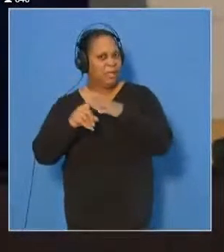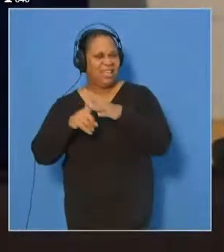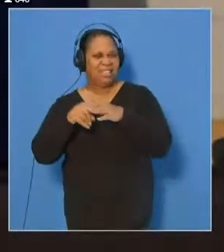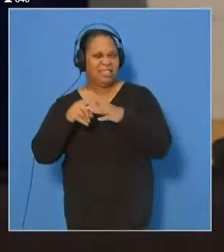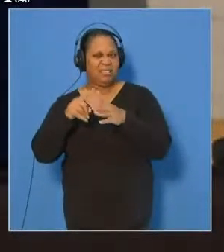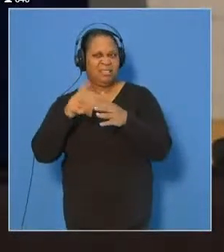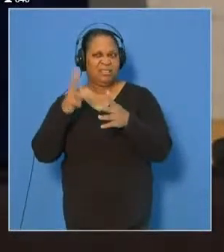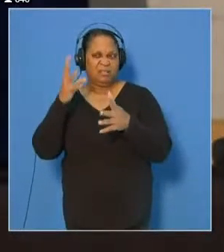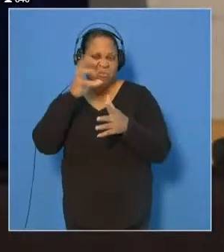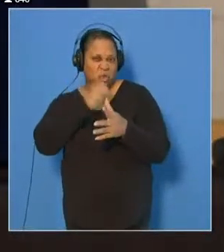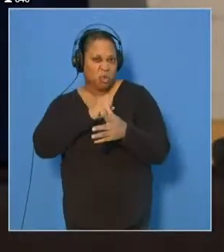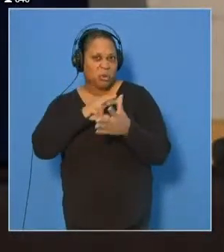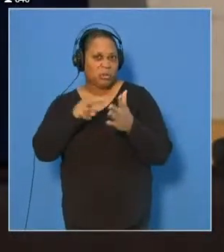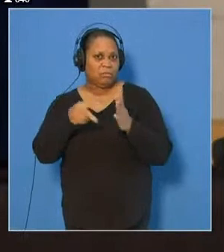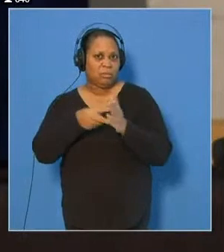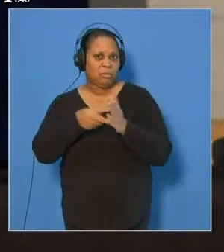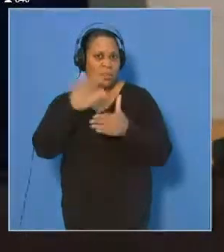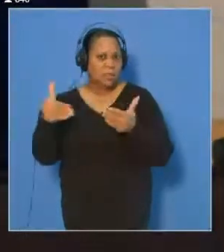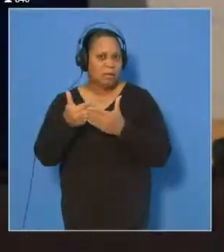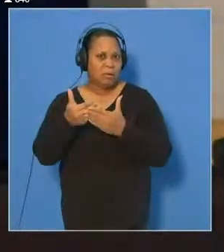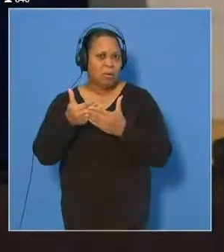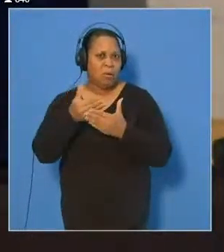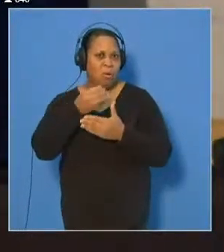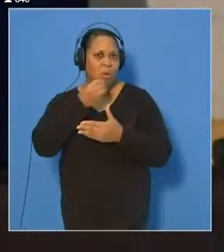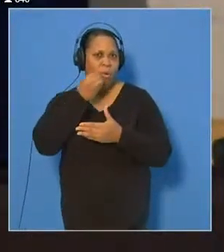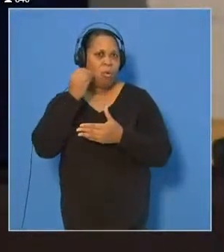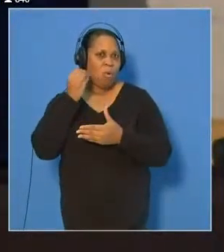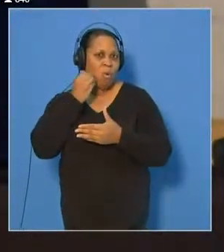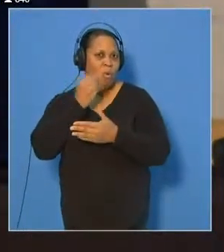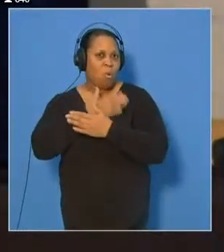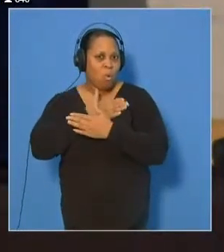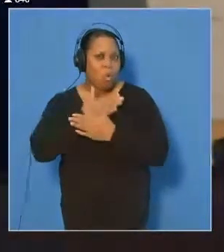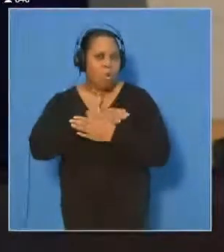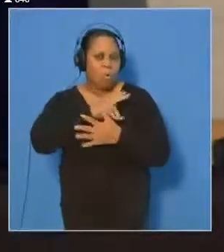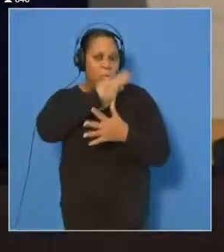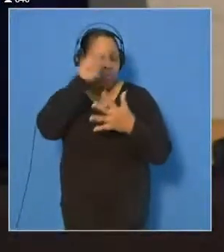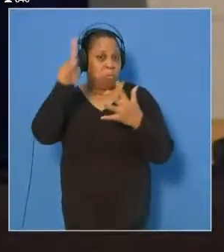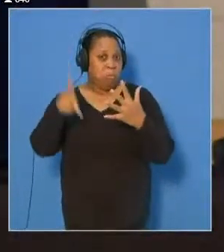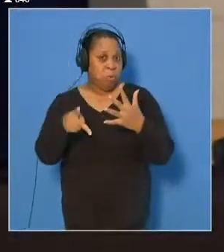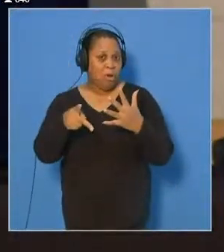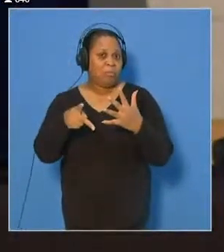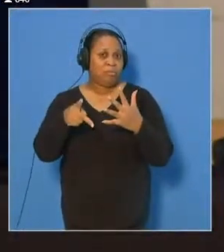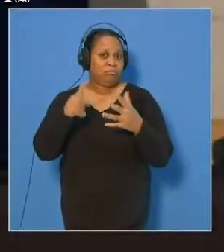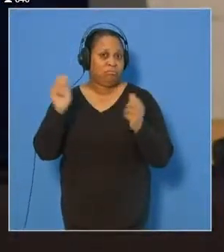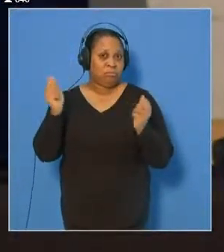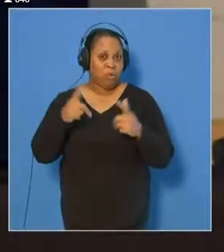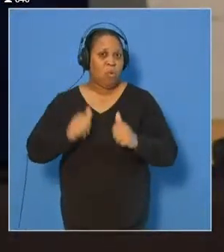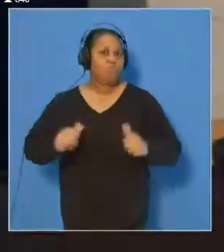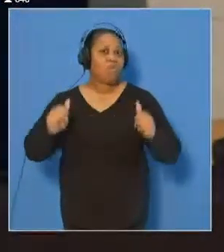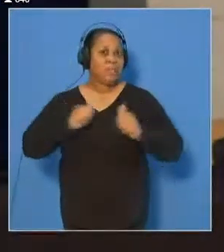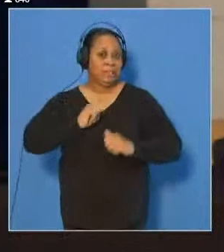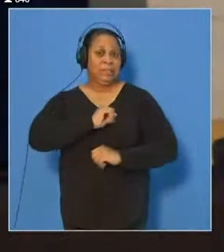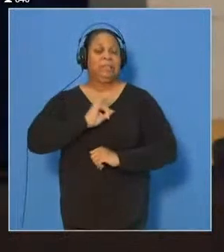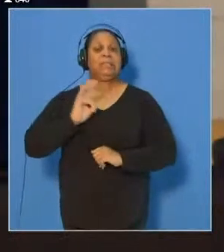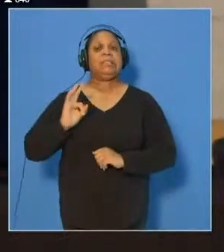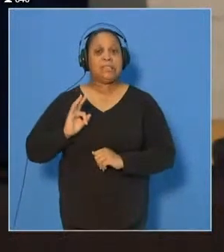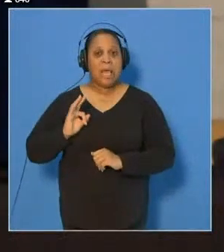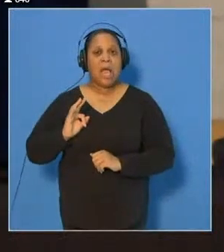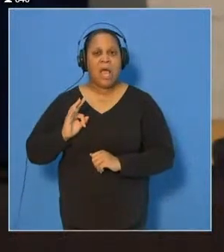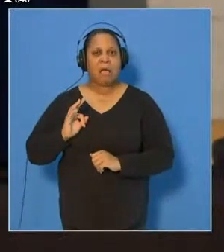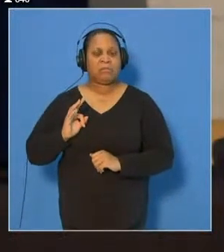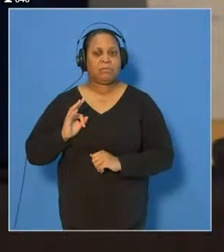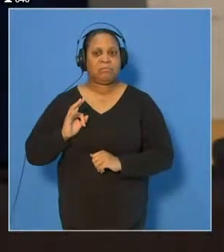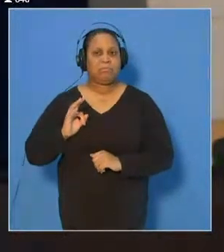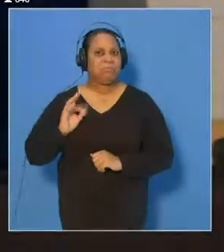warrant the entire rest home, the entire population of residents and staff. And so